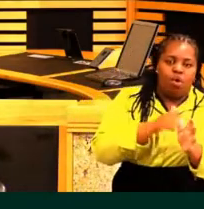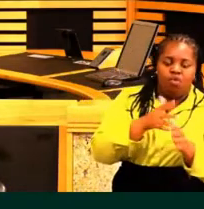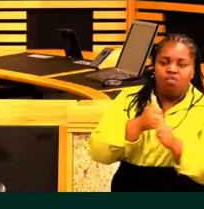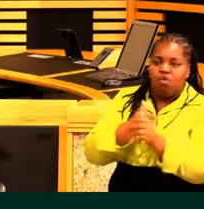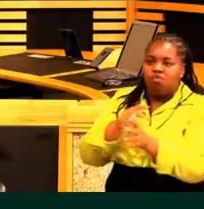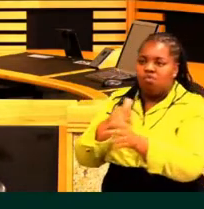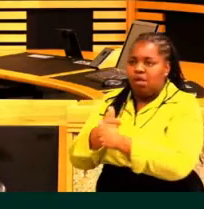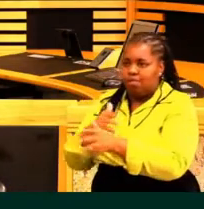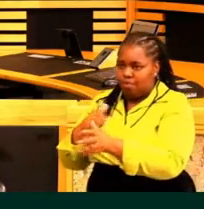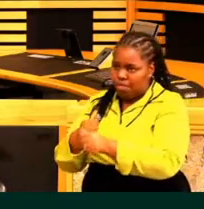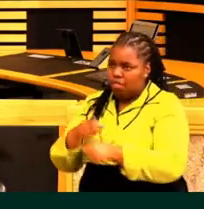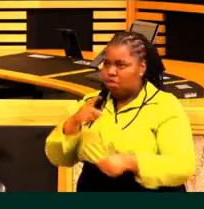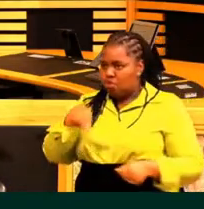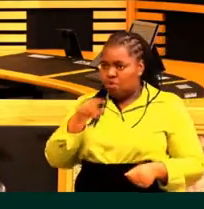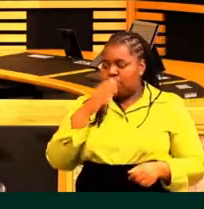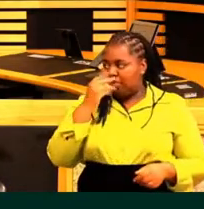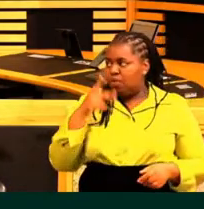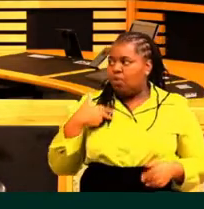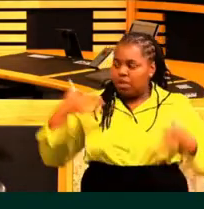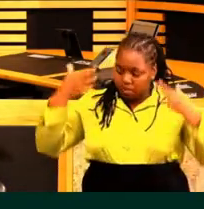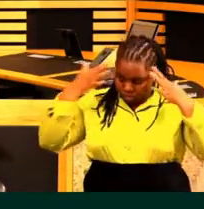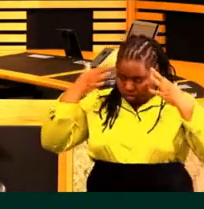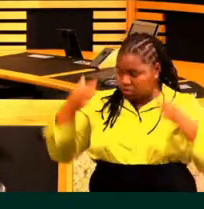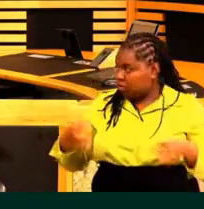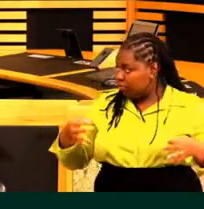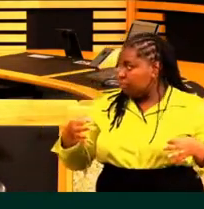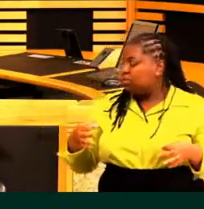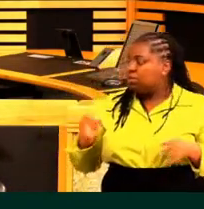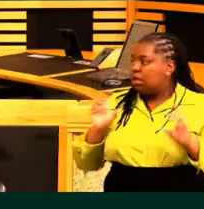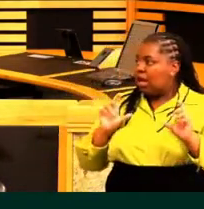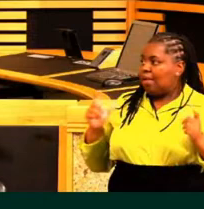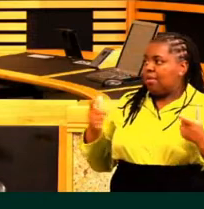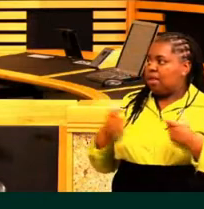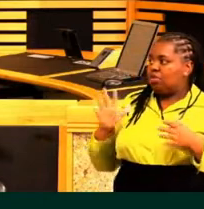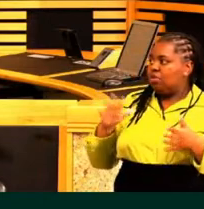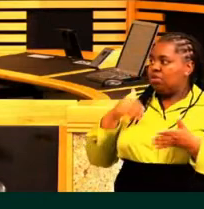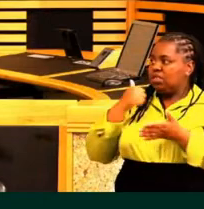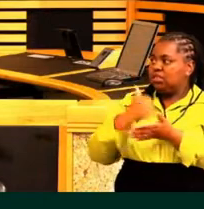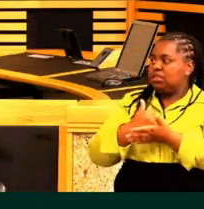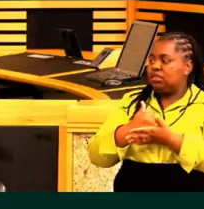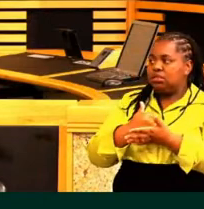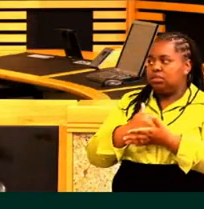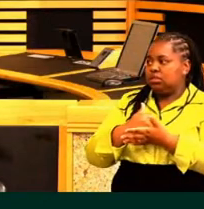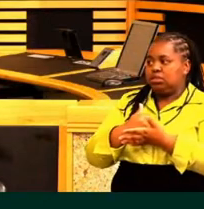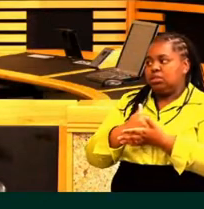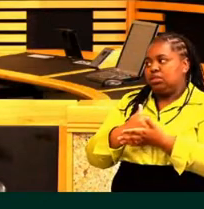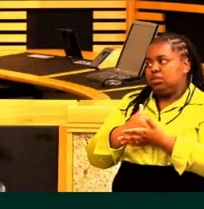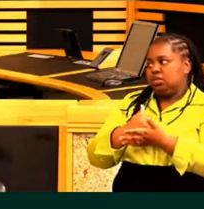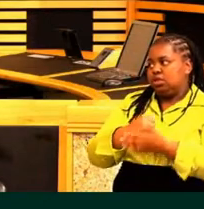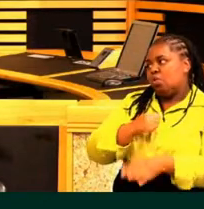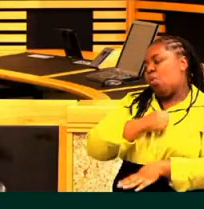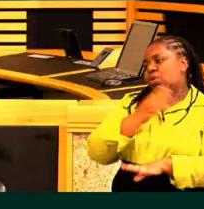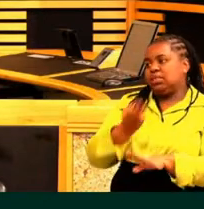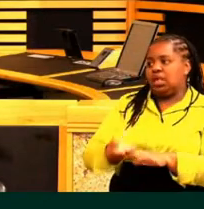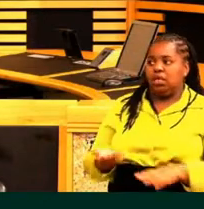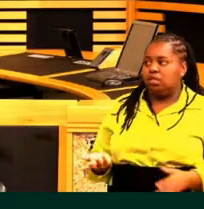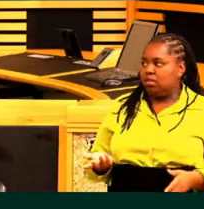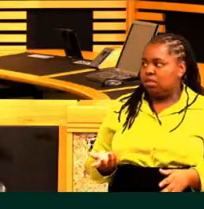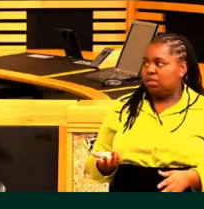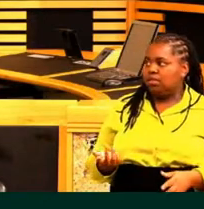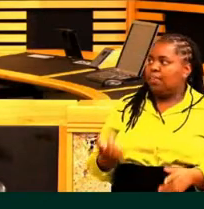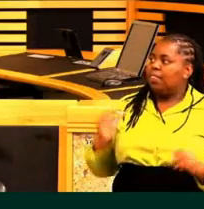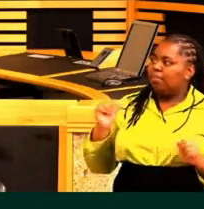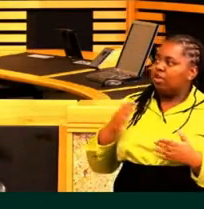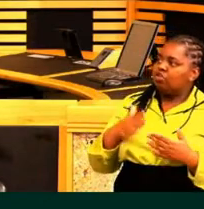aspects that we have raised we have taken a decision that cabinet is no longer going to city state house the whole day the